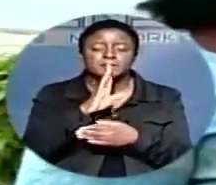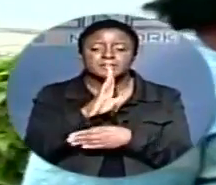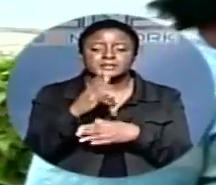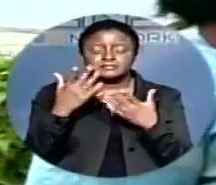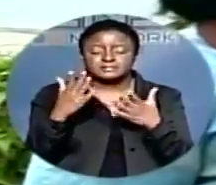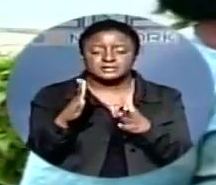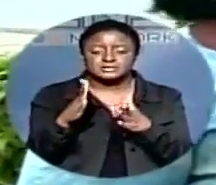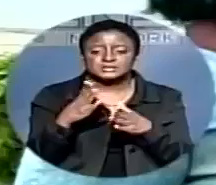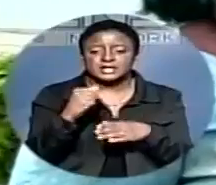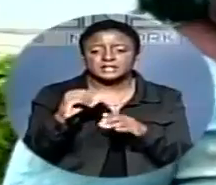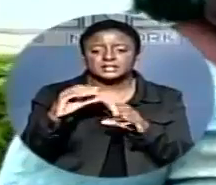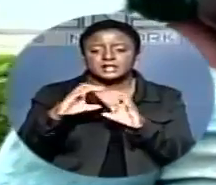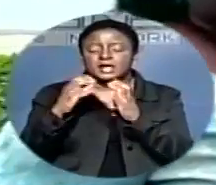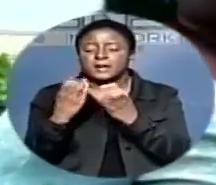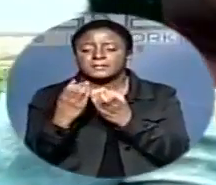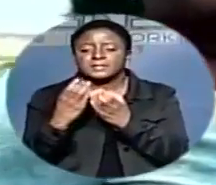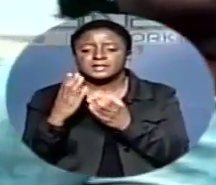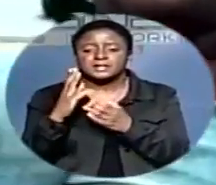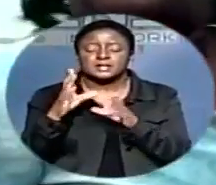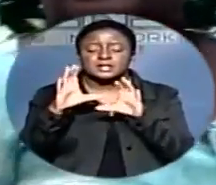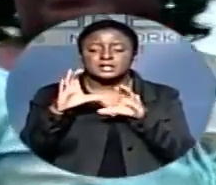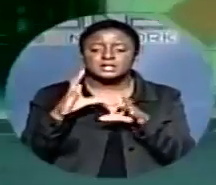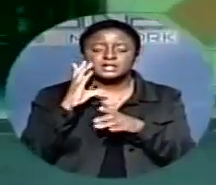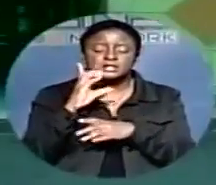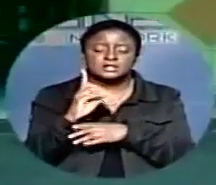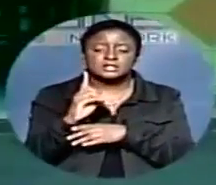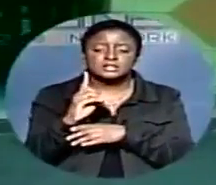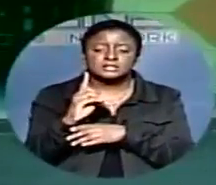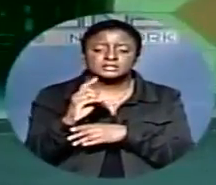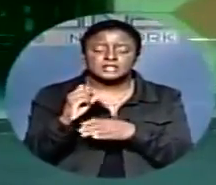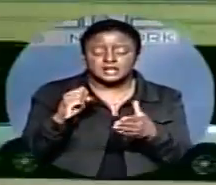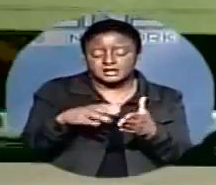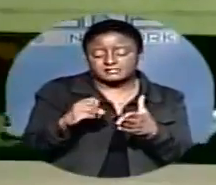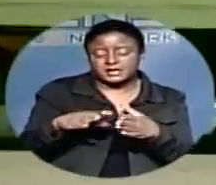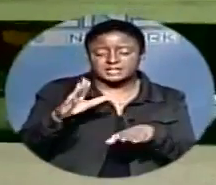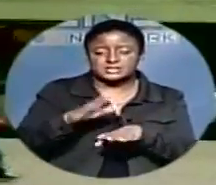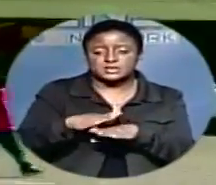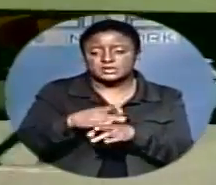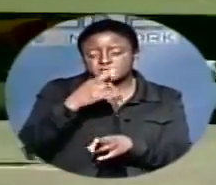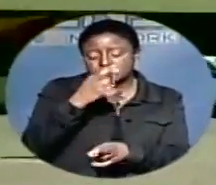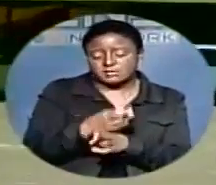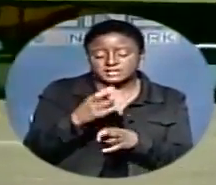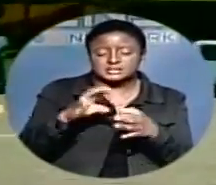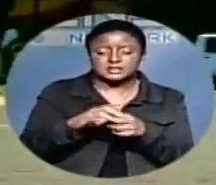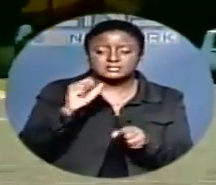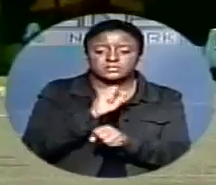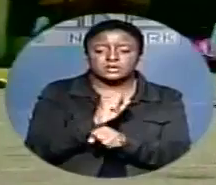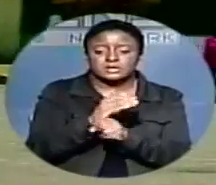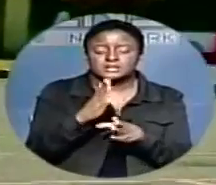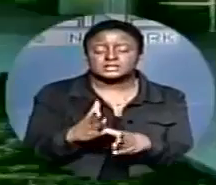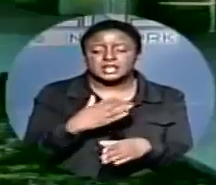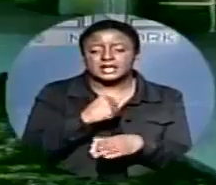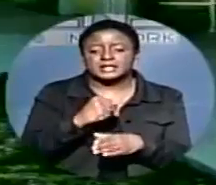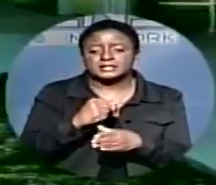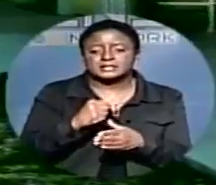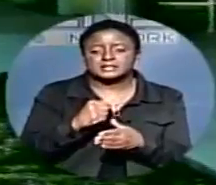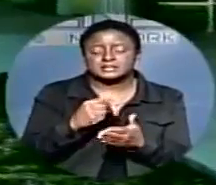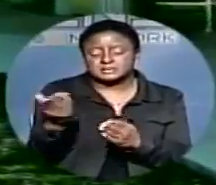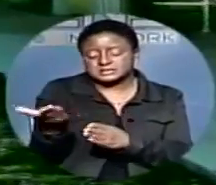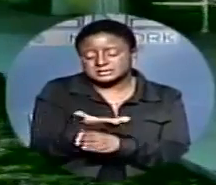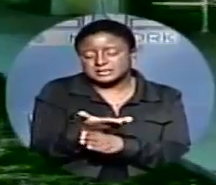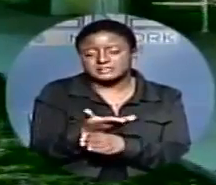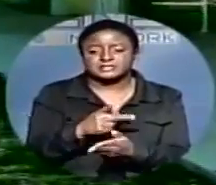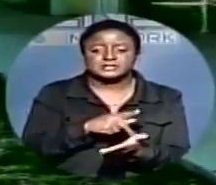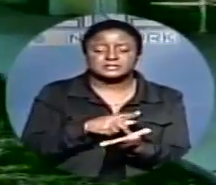a much better position to advise us as to the rights of employees on their severance packages. And speaking to that person this morning, we